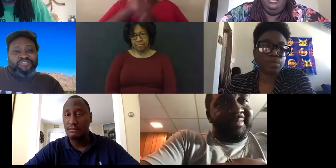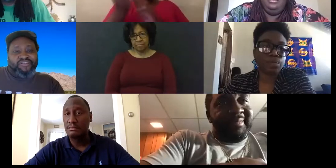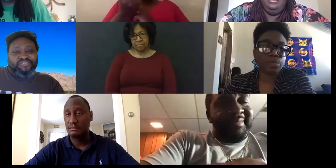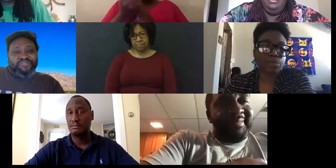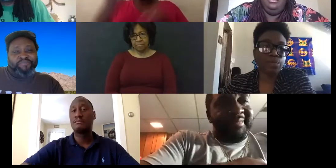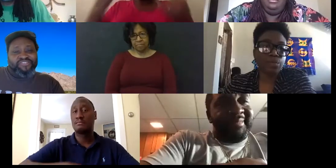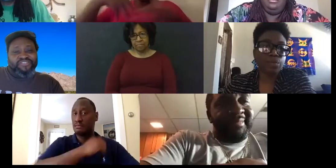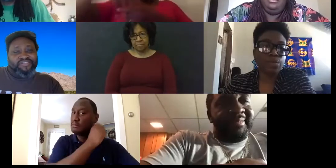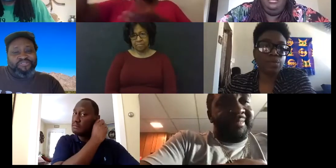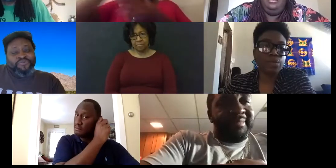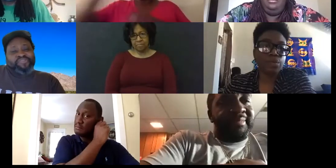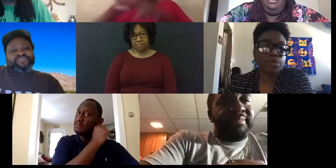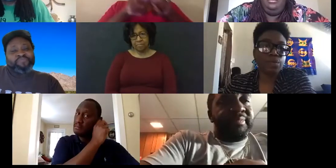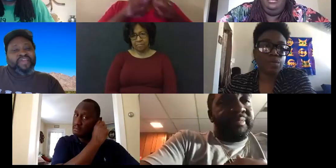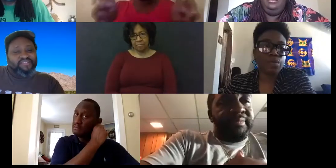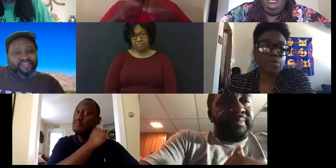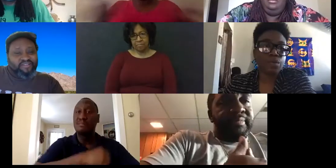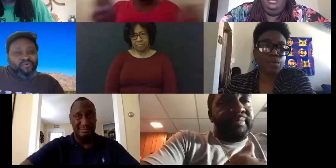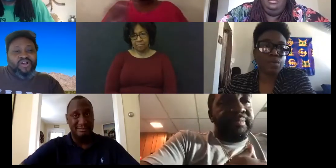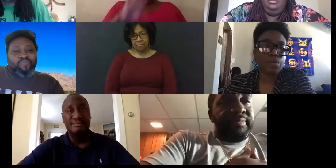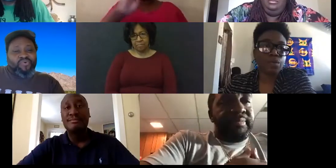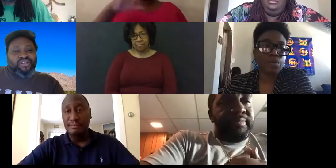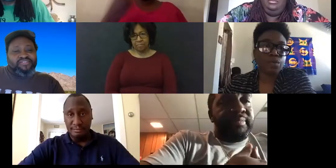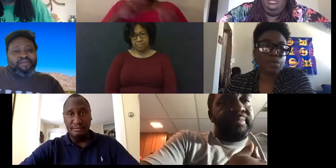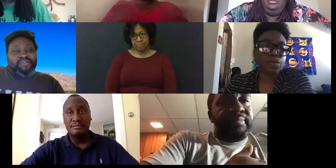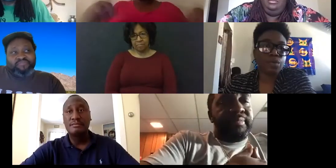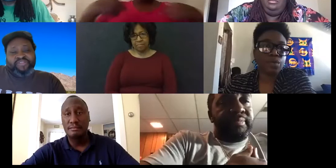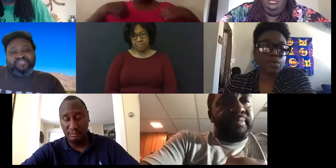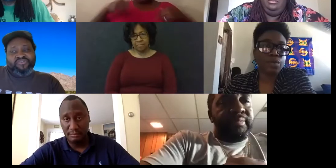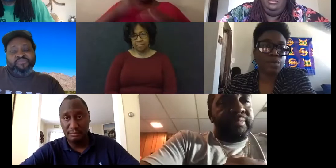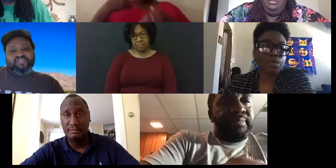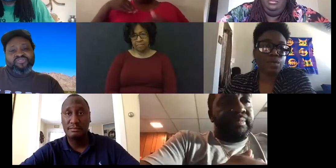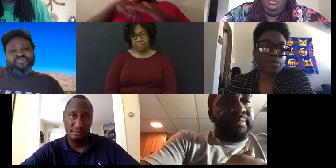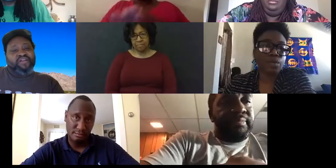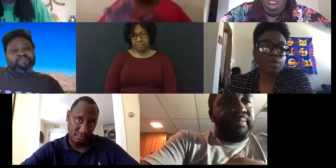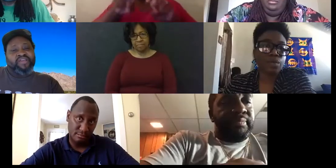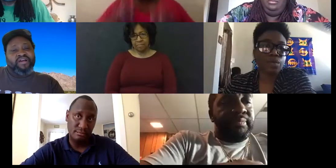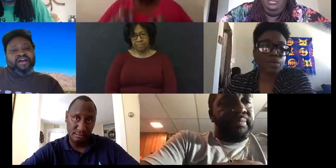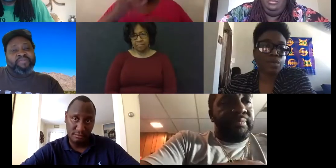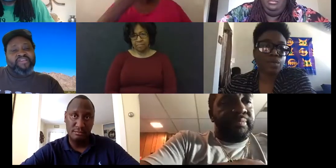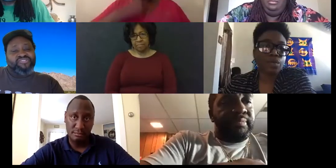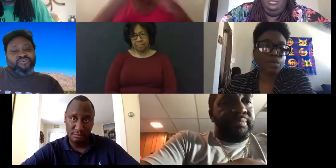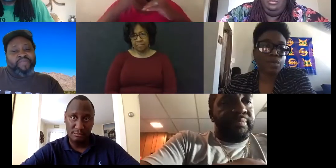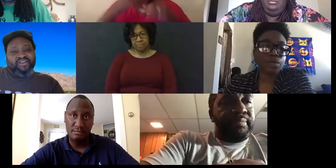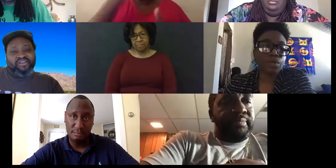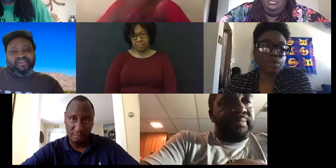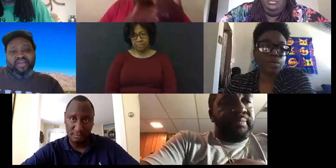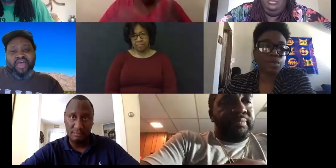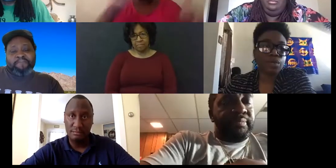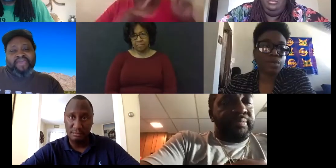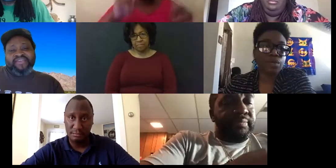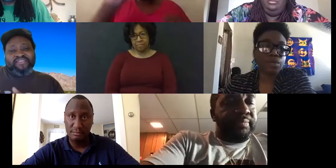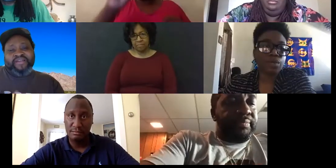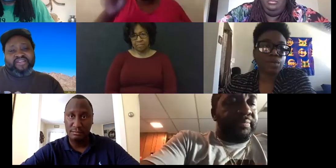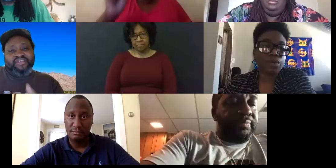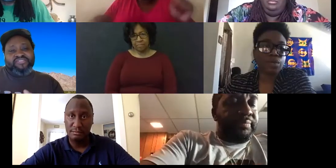outdoor seating. So there's bench seatings. There's no place for me at the table, more or less. I mean, some places do try to make accommodations. So I'm not going to